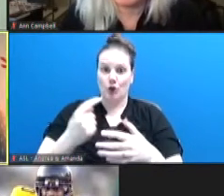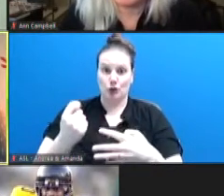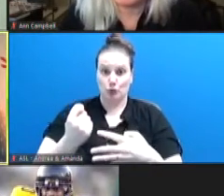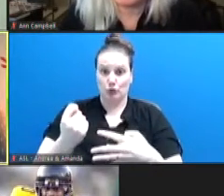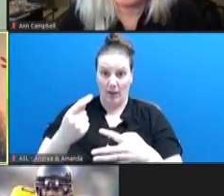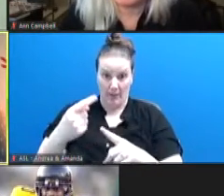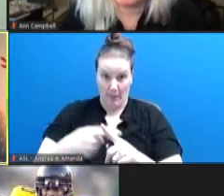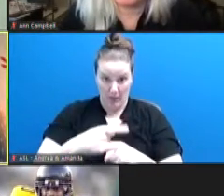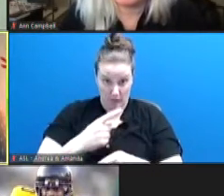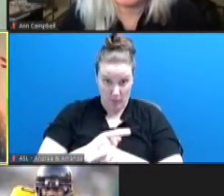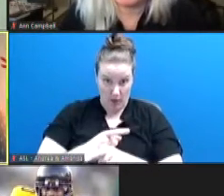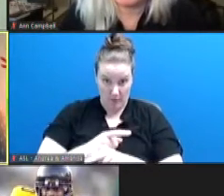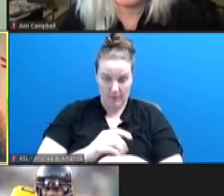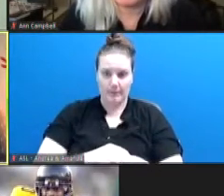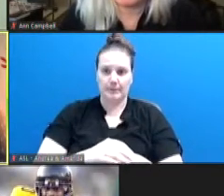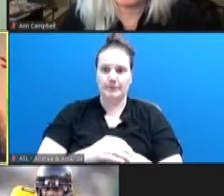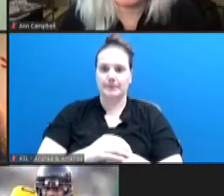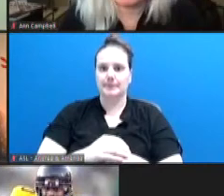correct?